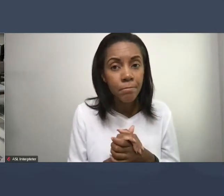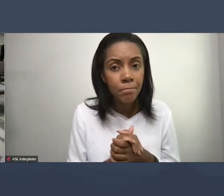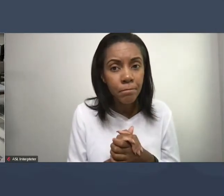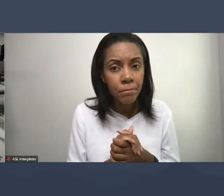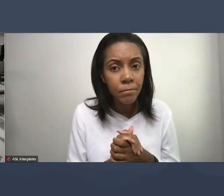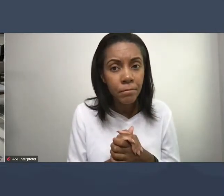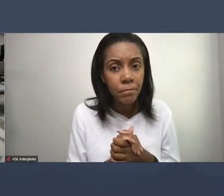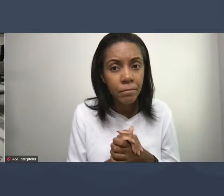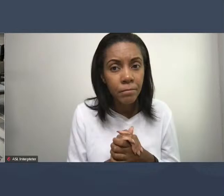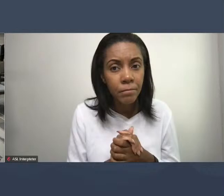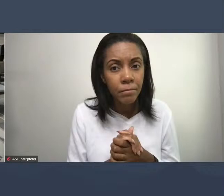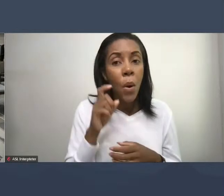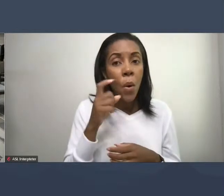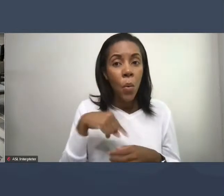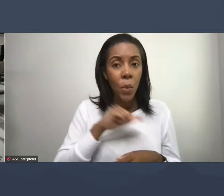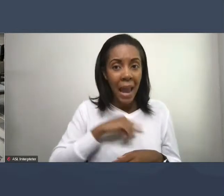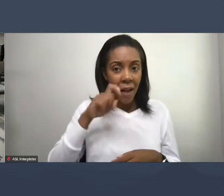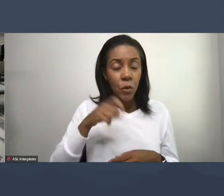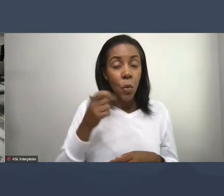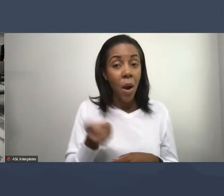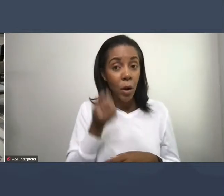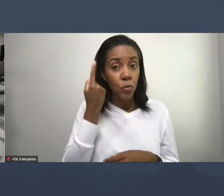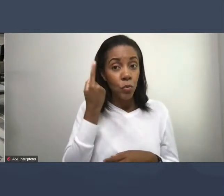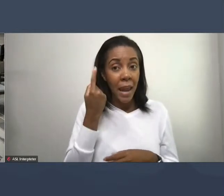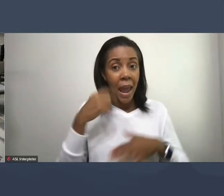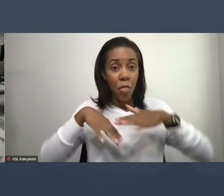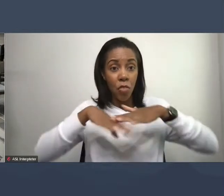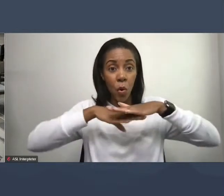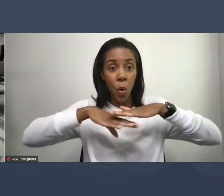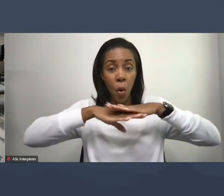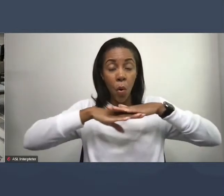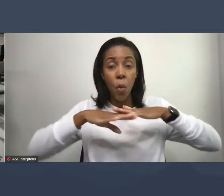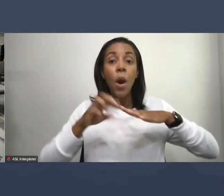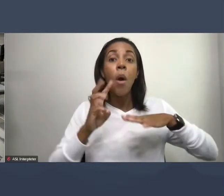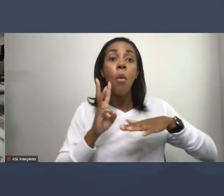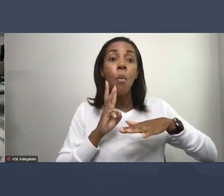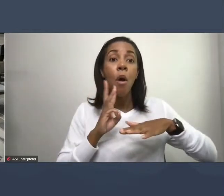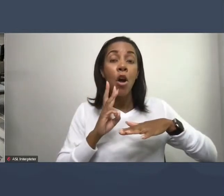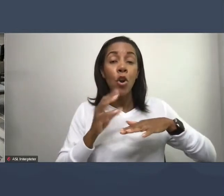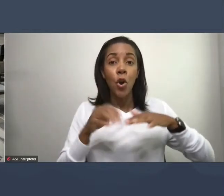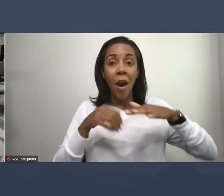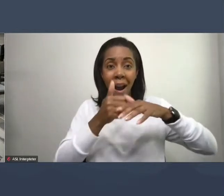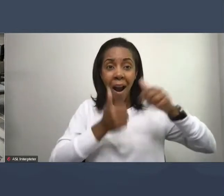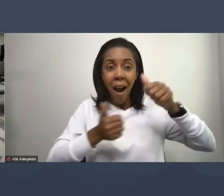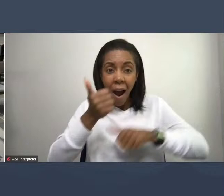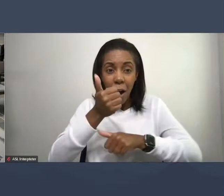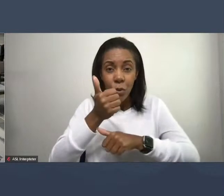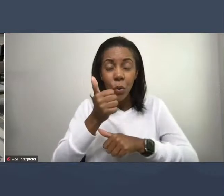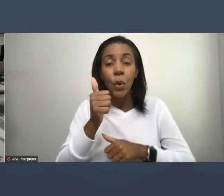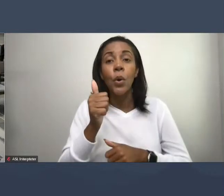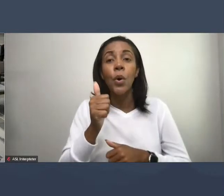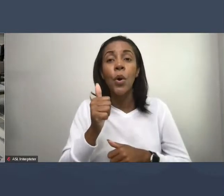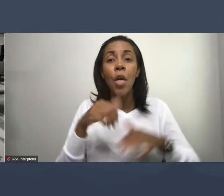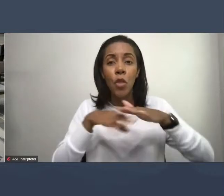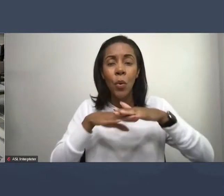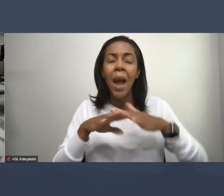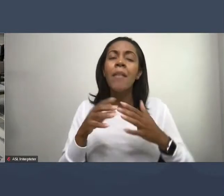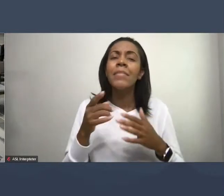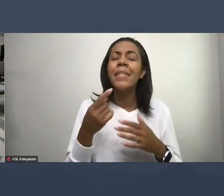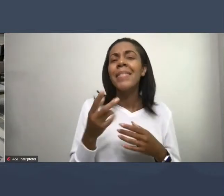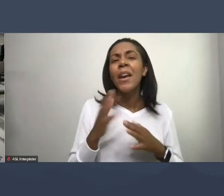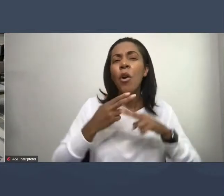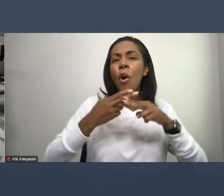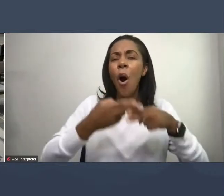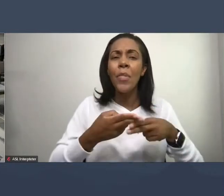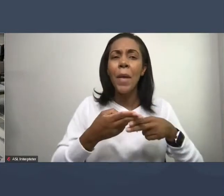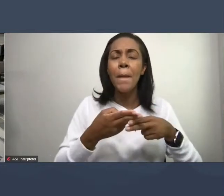of understanding what the groundwater is doing underneath the ground, right? So we put in all these, they call them monitoring wells, but I don't want to confuse it with the wells we were talking about earlier.